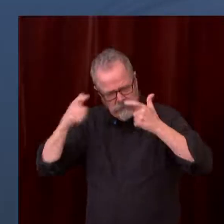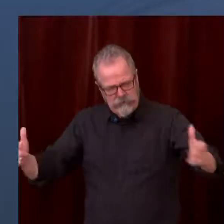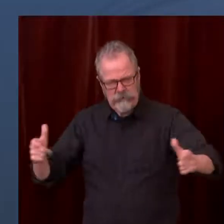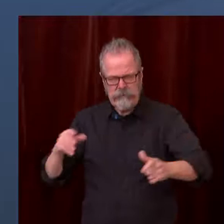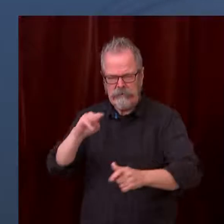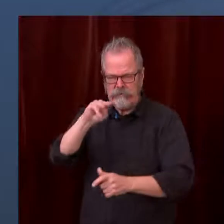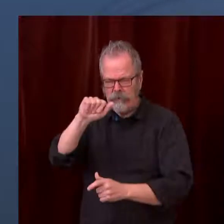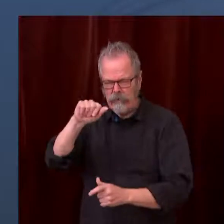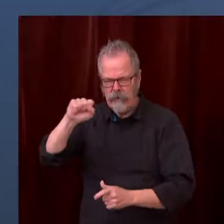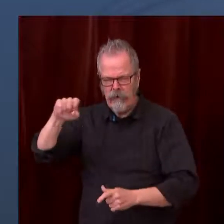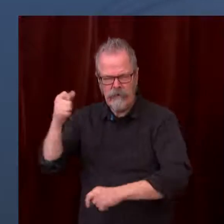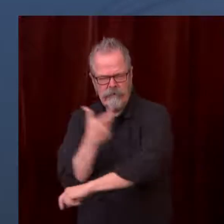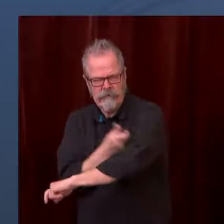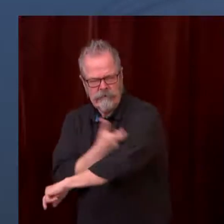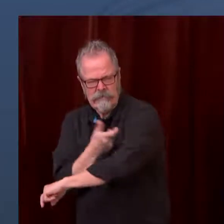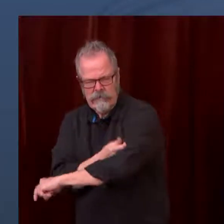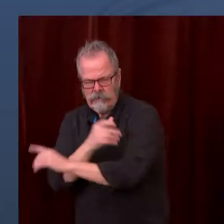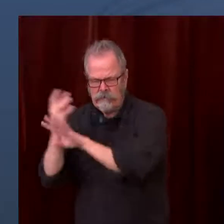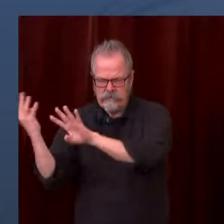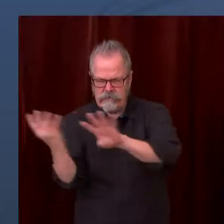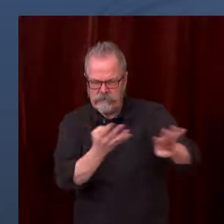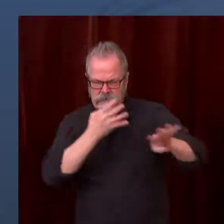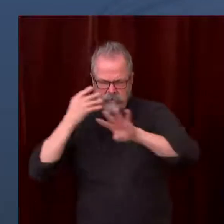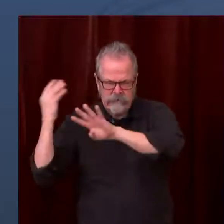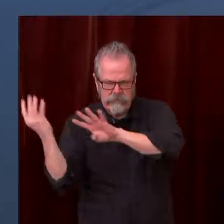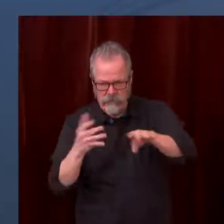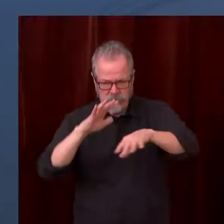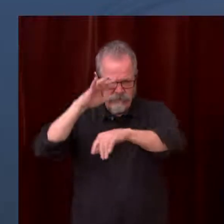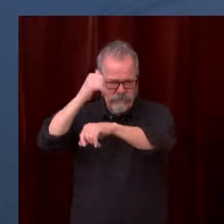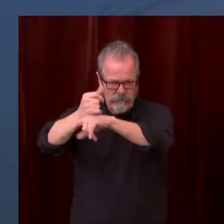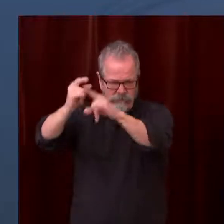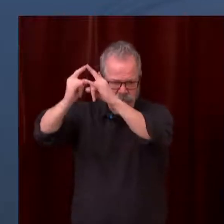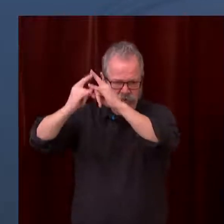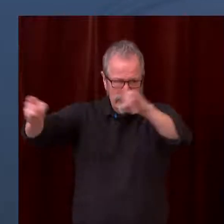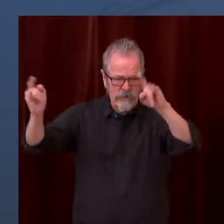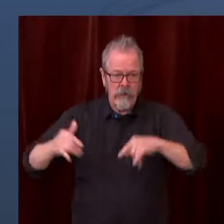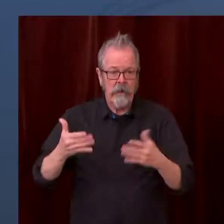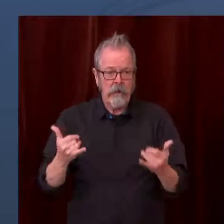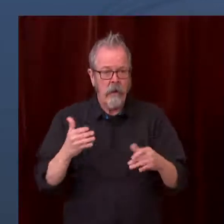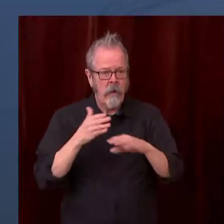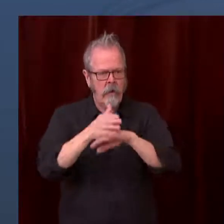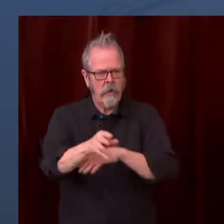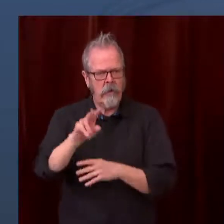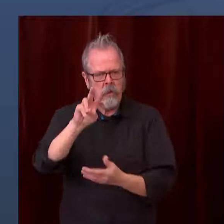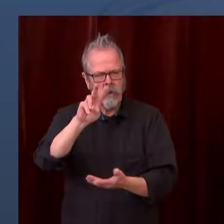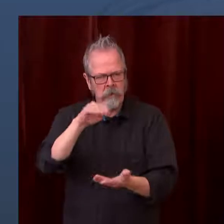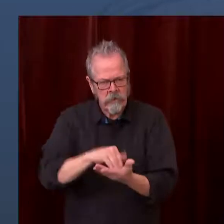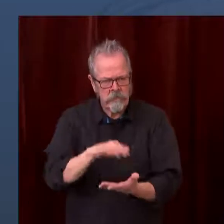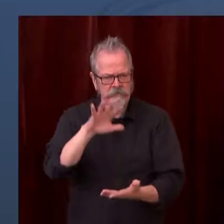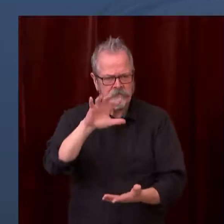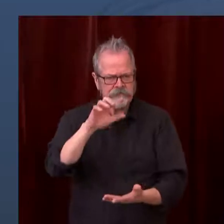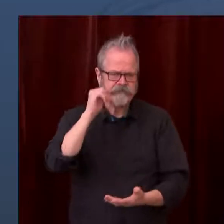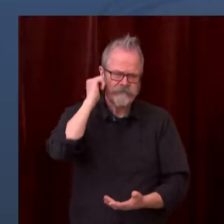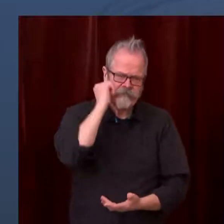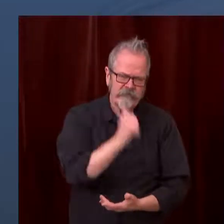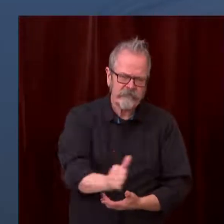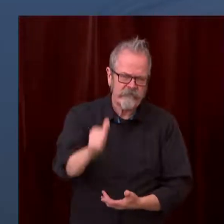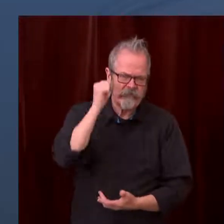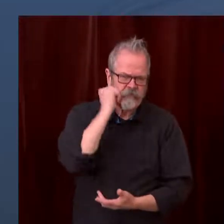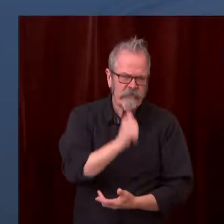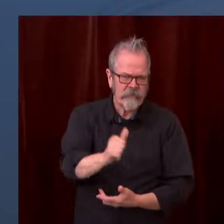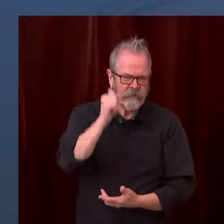over 2,500 vaccinations a day. And importantly, they've told me today they have the capacity